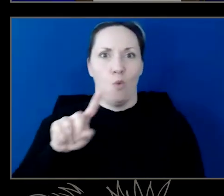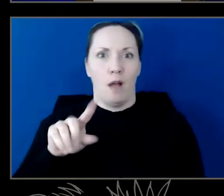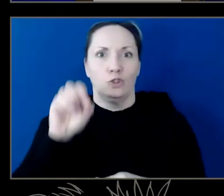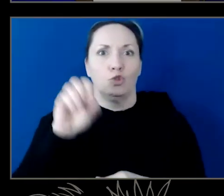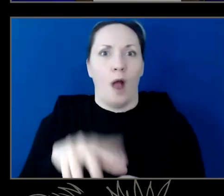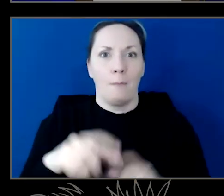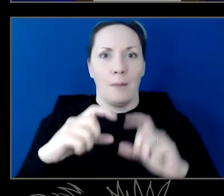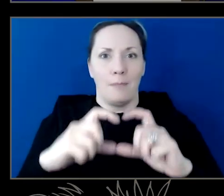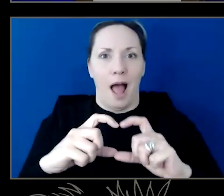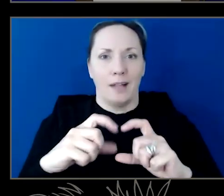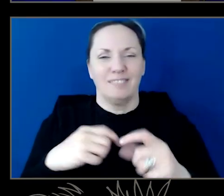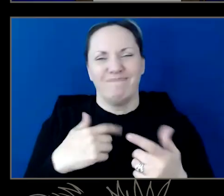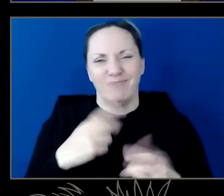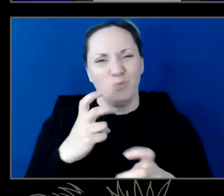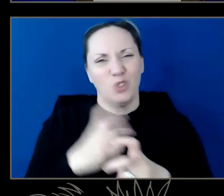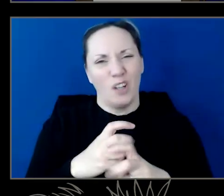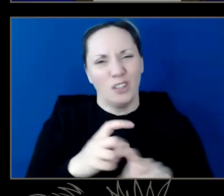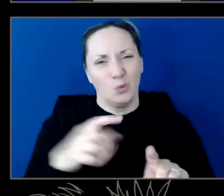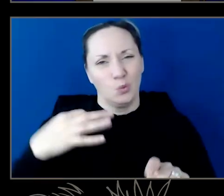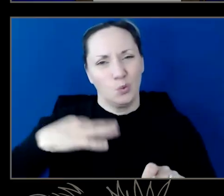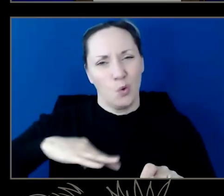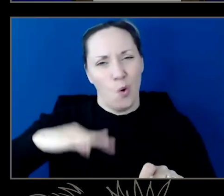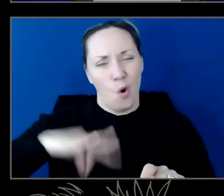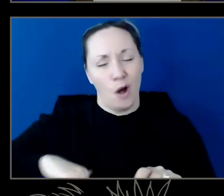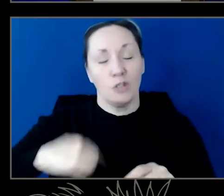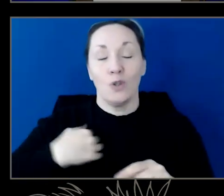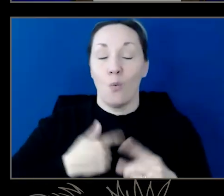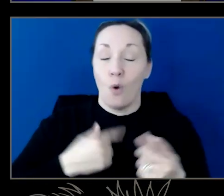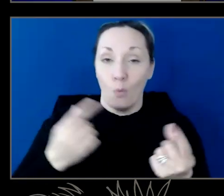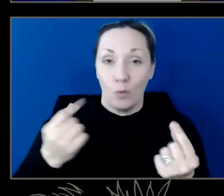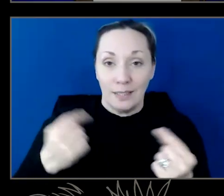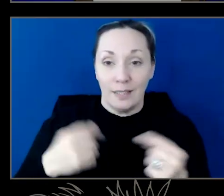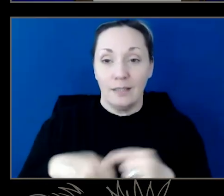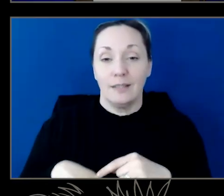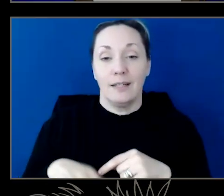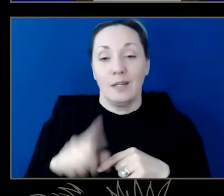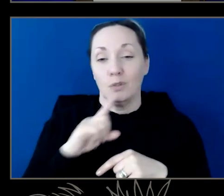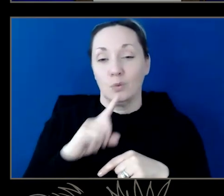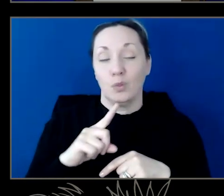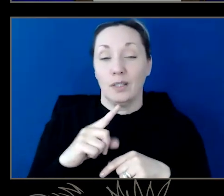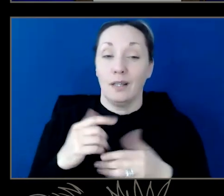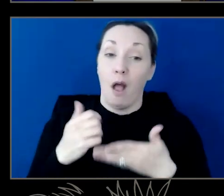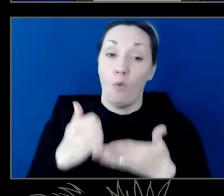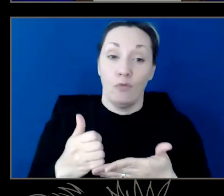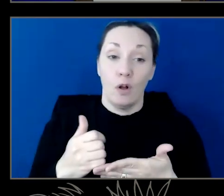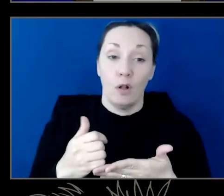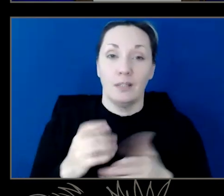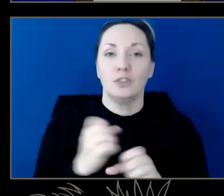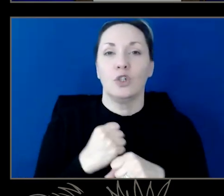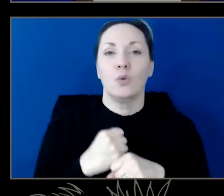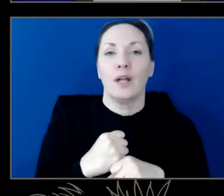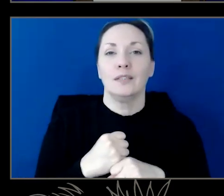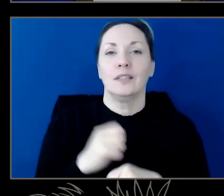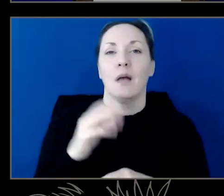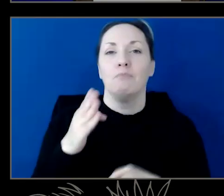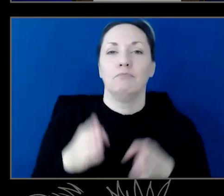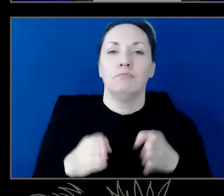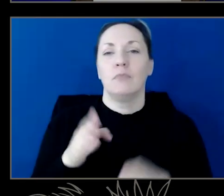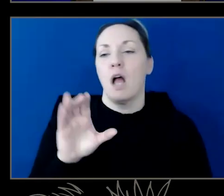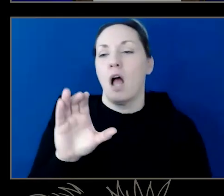scalable. So what we ended up doing, in our case, it was really, really useful, was to create some bots